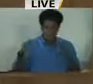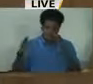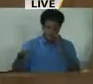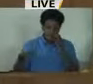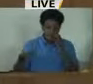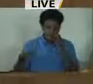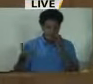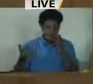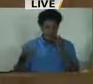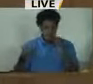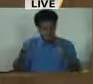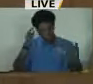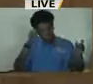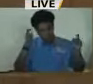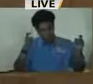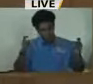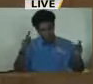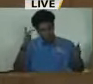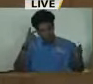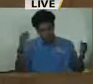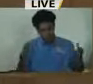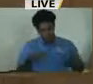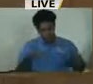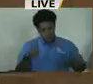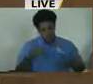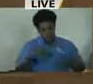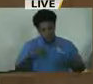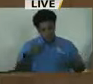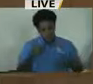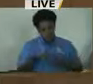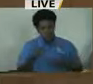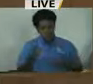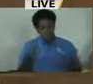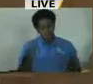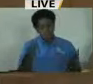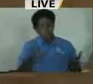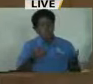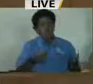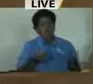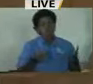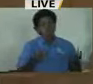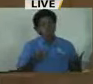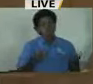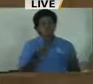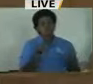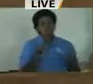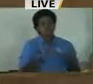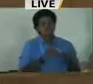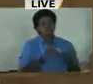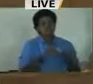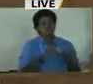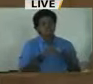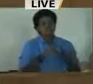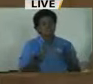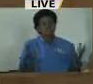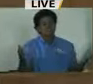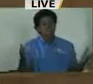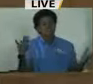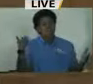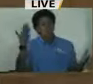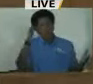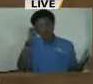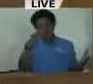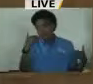party, as I understand it. So, Madam Speaker, that is before us today. I don't want to speak in generalities. I don't know really where you're going with